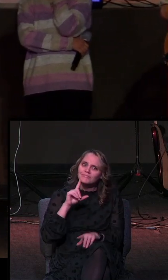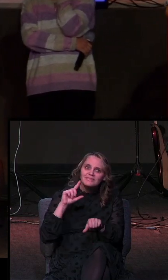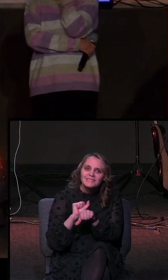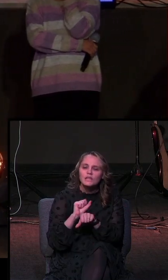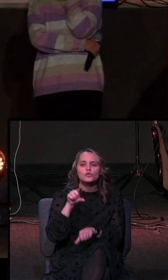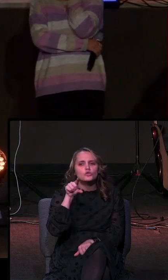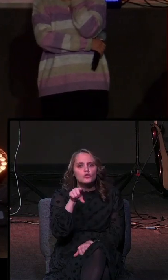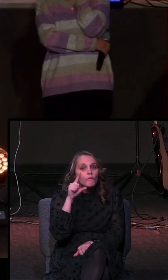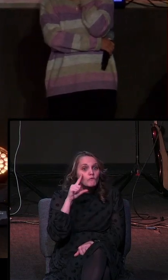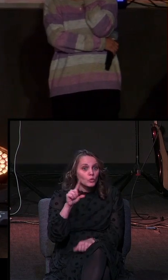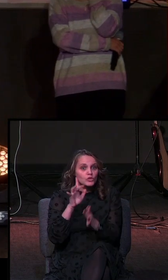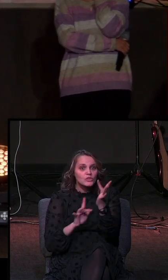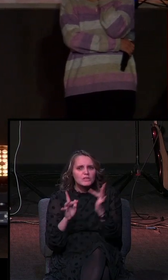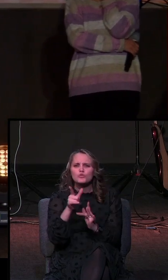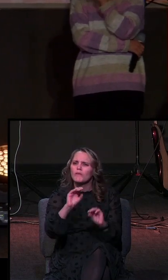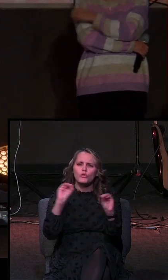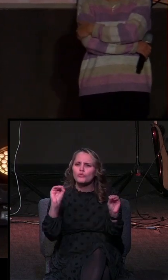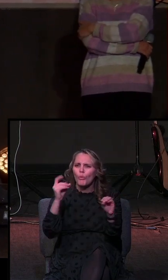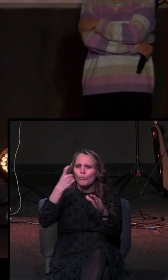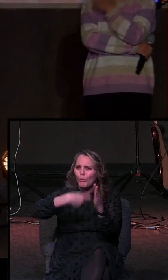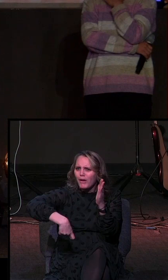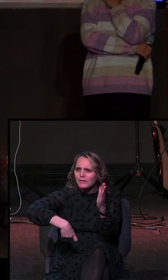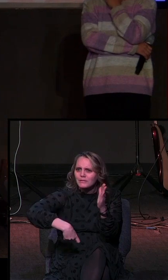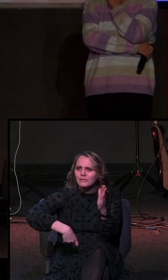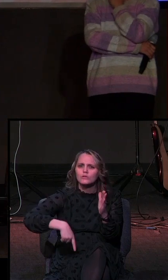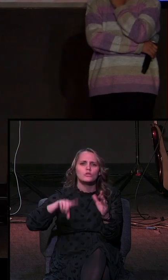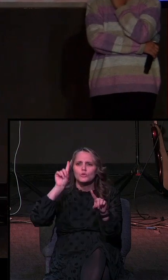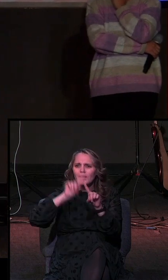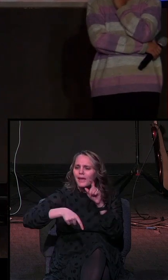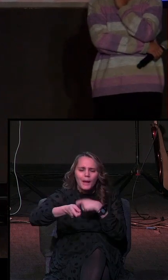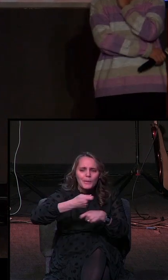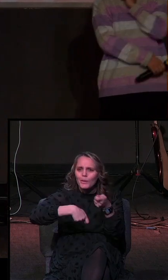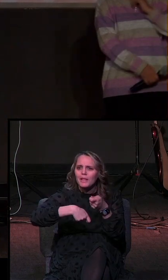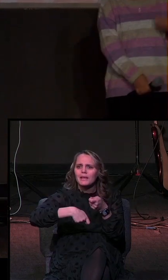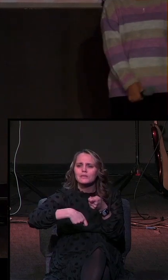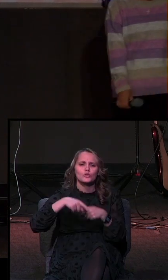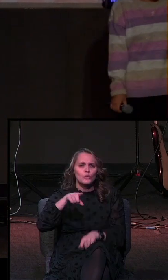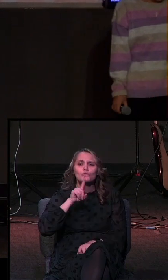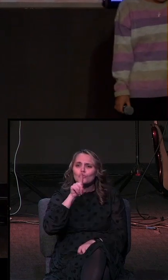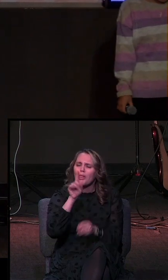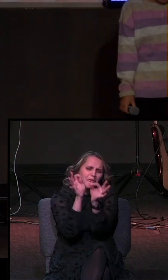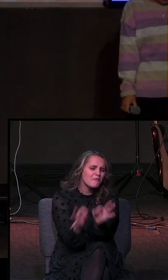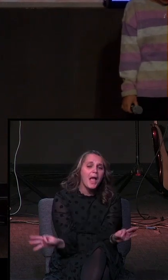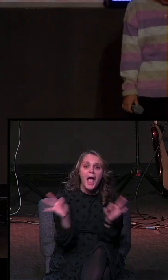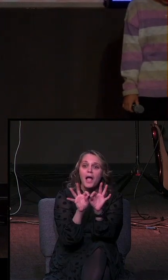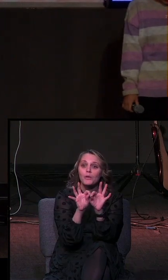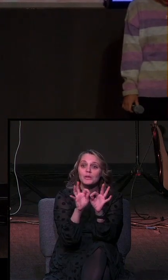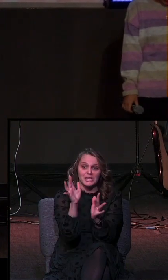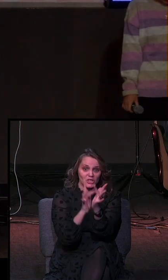to Jesus, you are priceless. You are irreplaceable. You are indispensable. You are so valuable that Jesus counted you